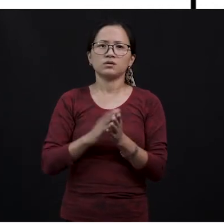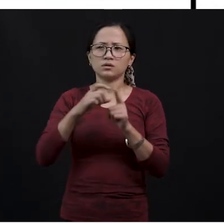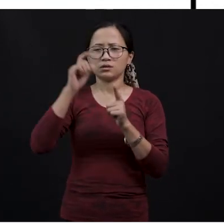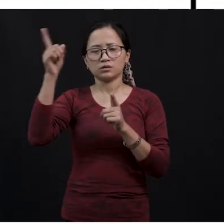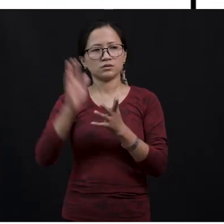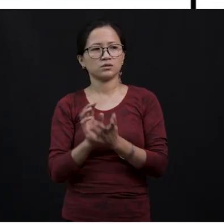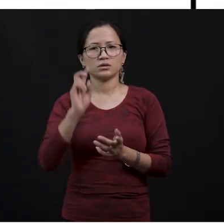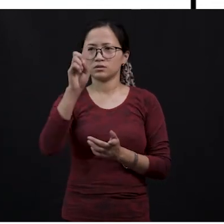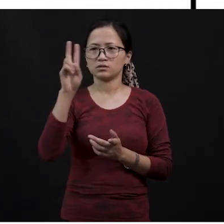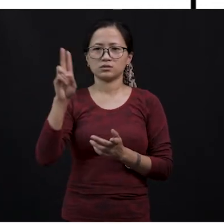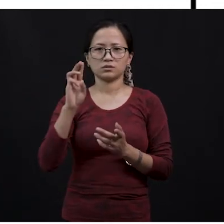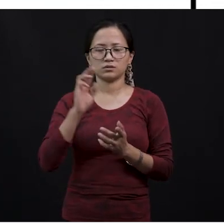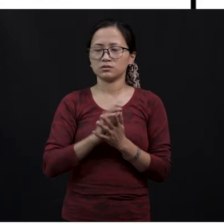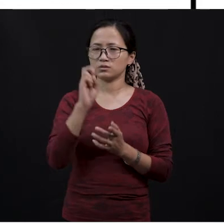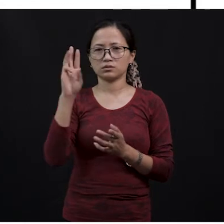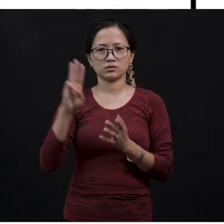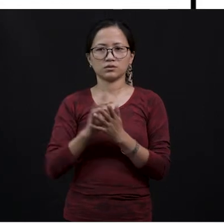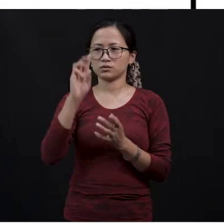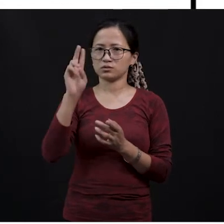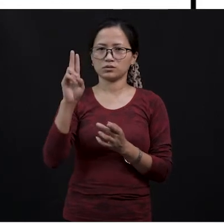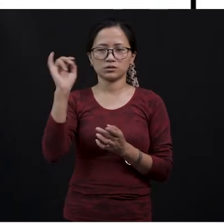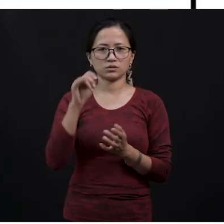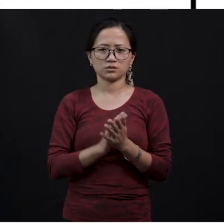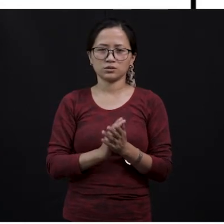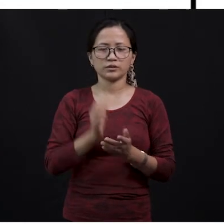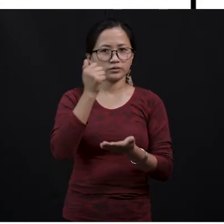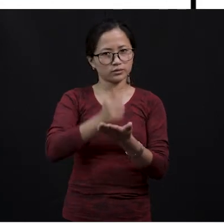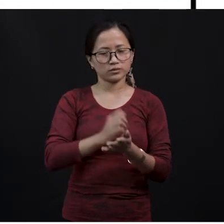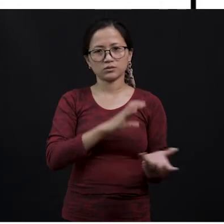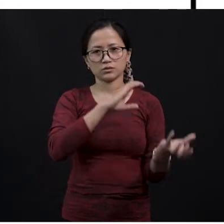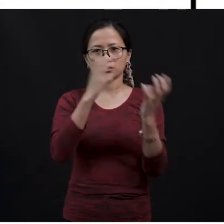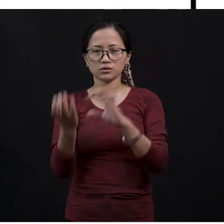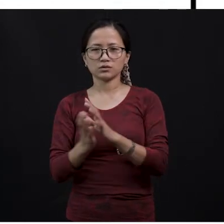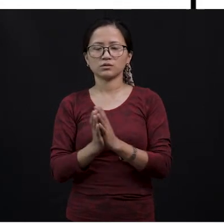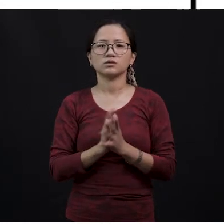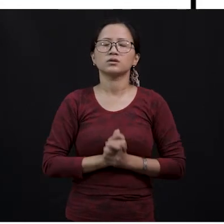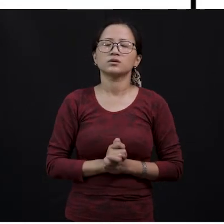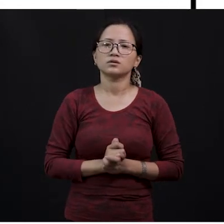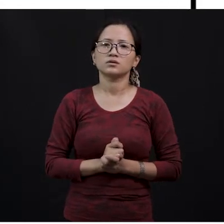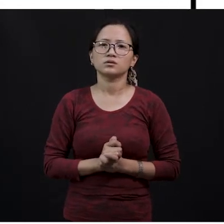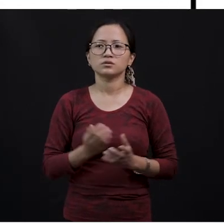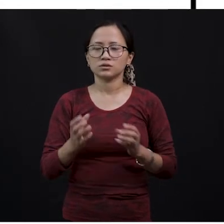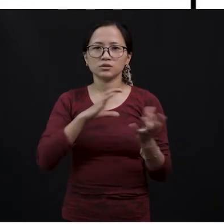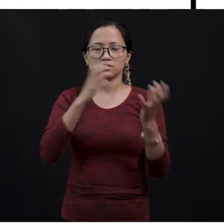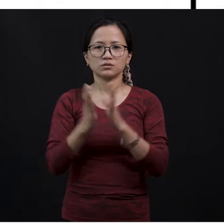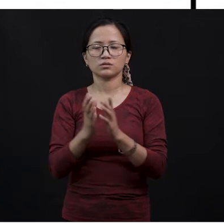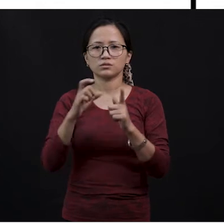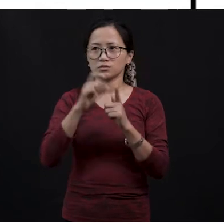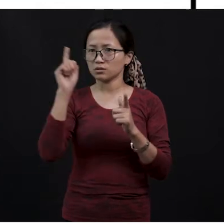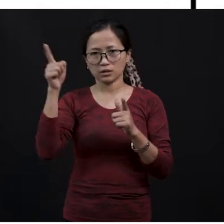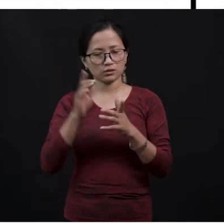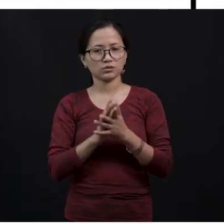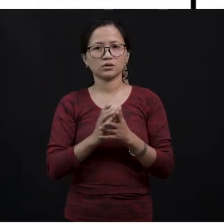in 1326 he decides that he is going to change the capital from Delhi to Devagiri. Now